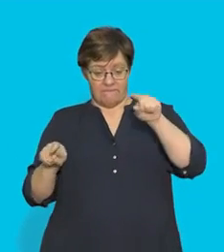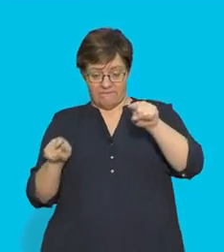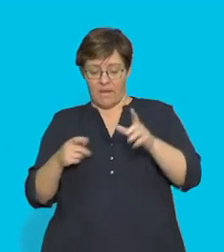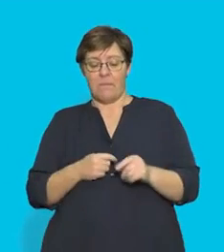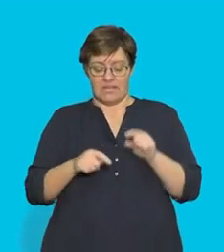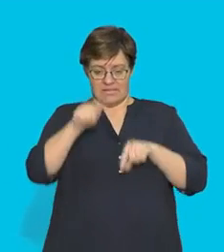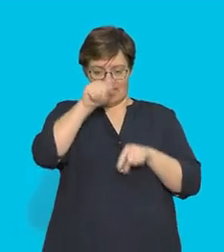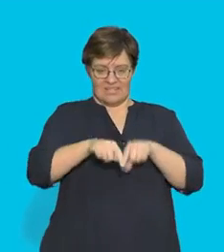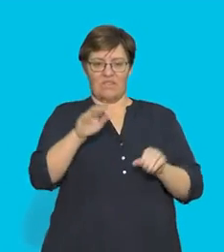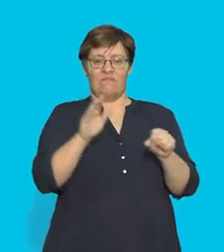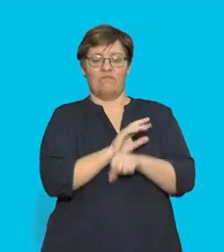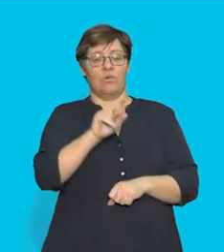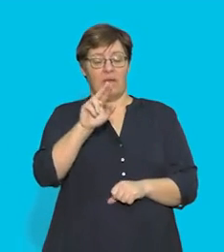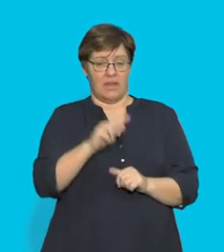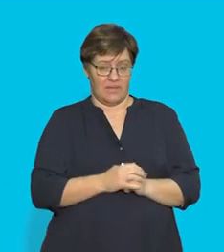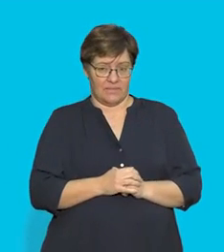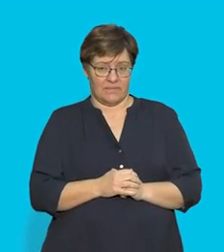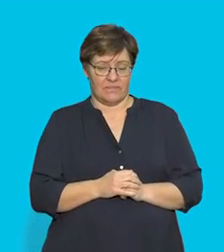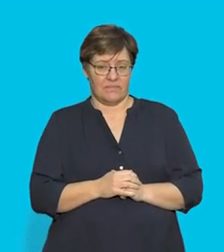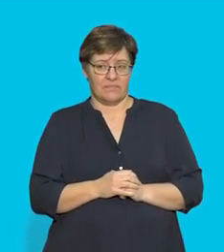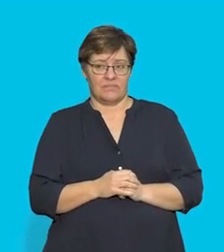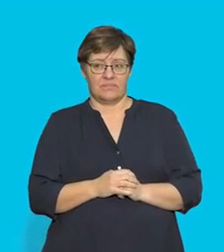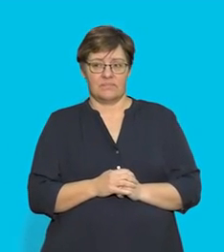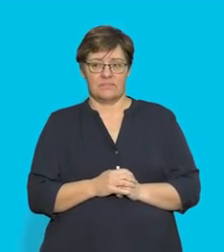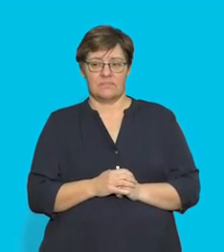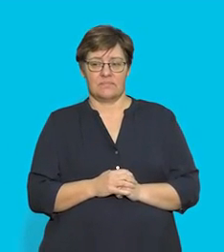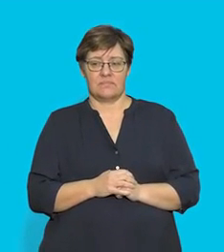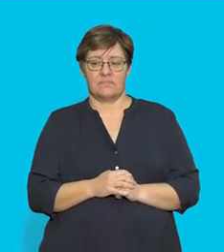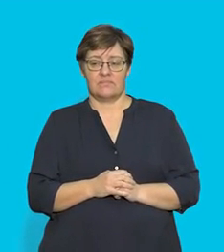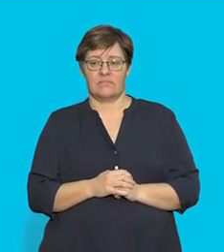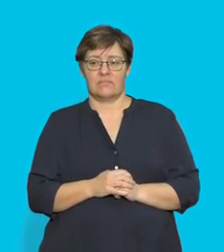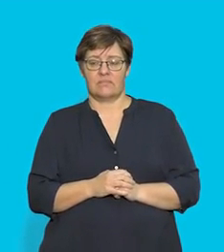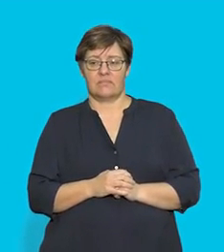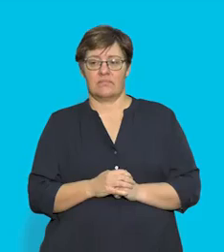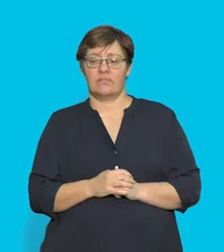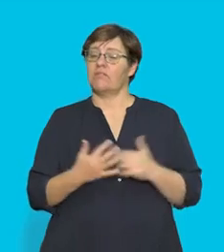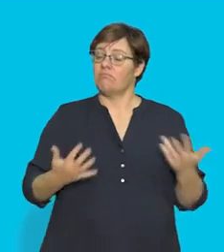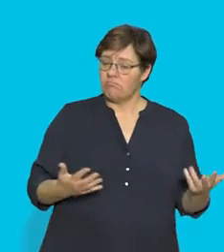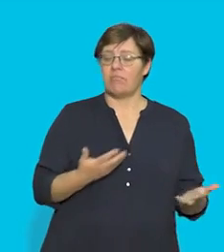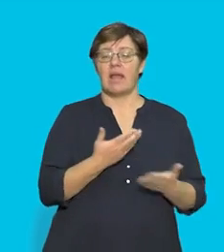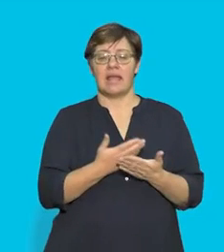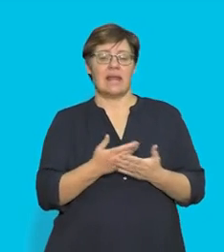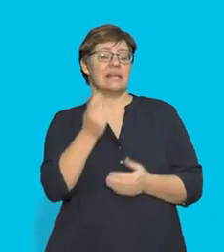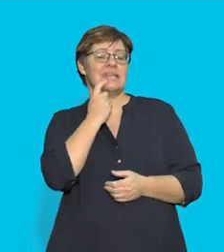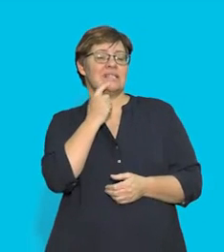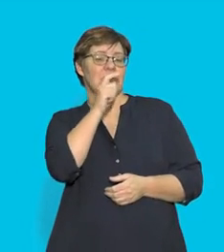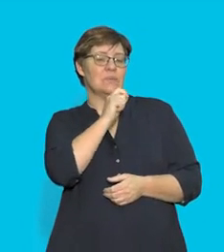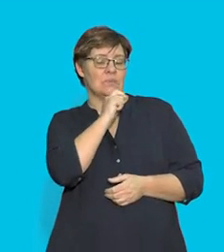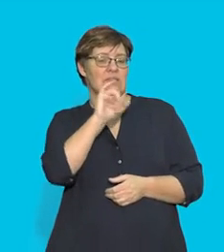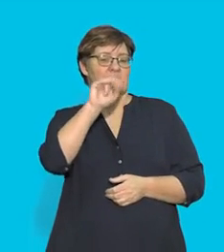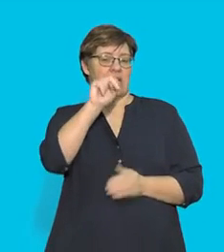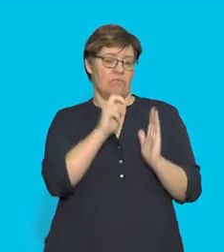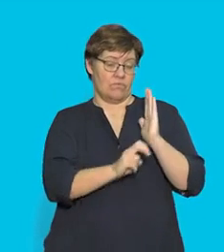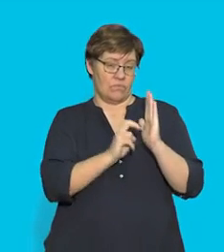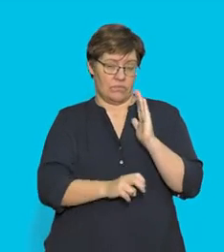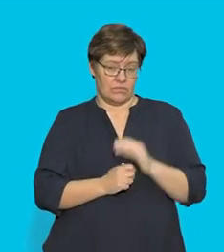minus x, as well as the side across it. We have this angle, and we're looking for AB, which means we can easily use the sine